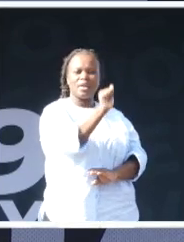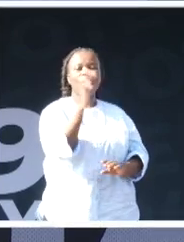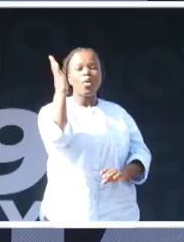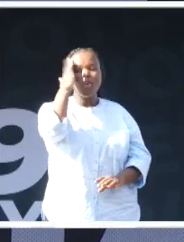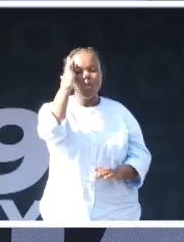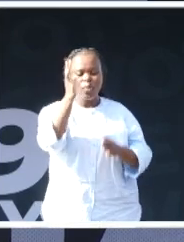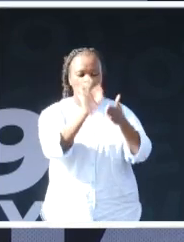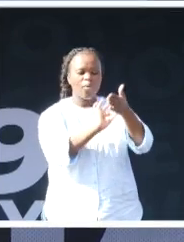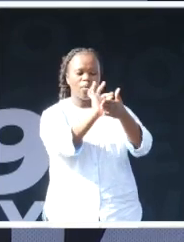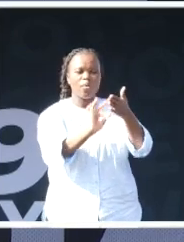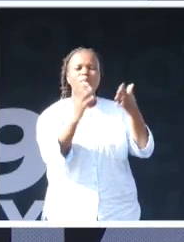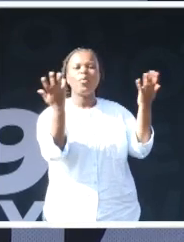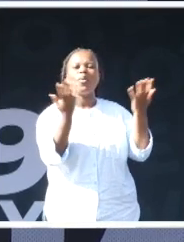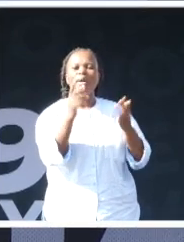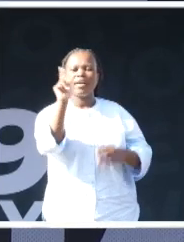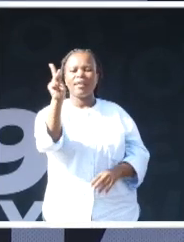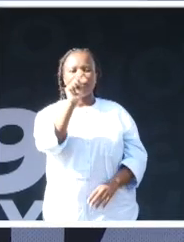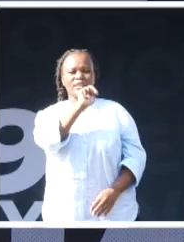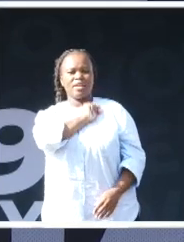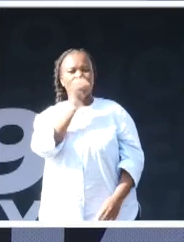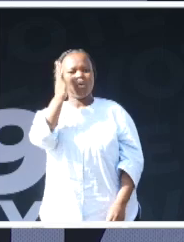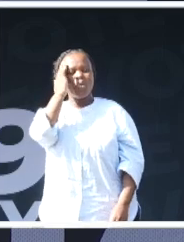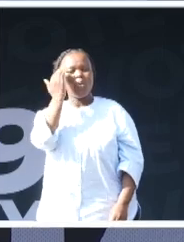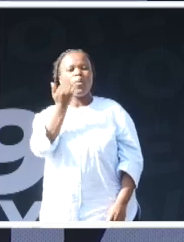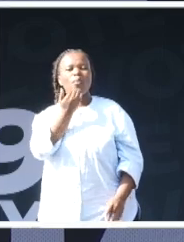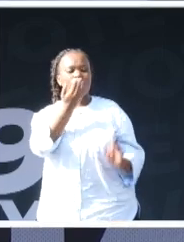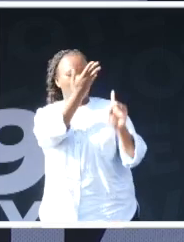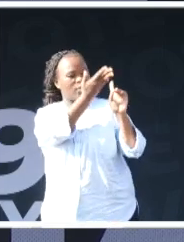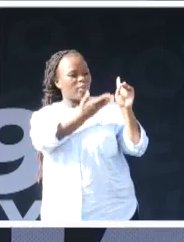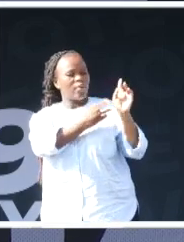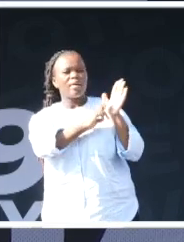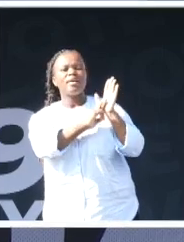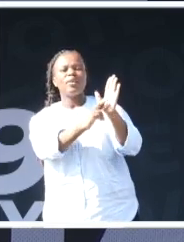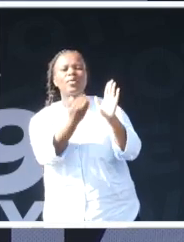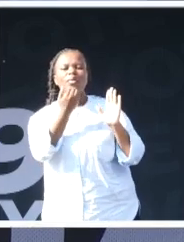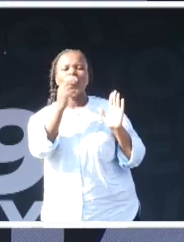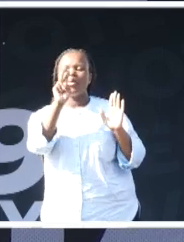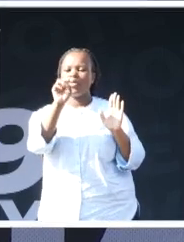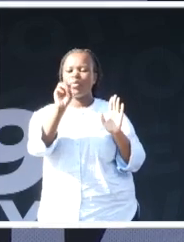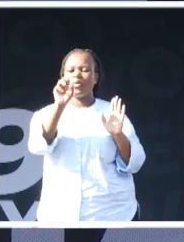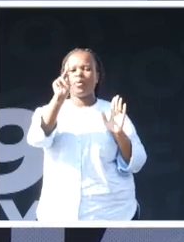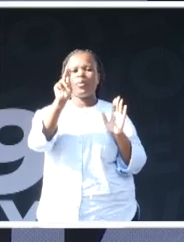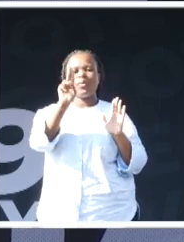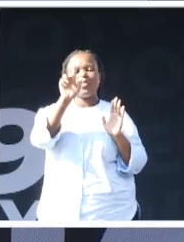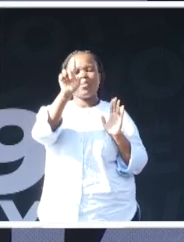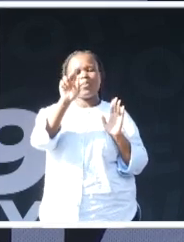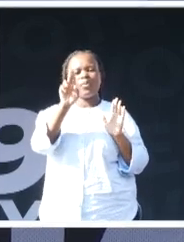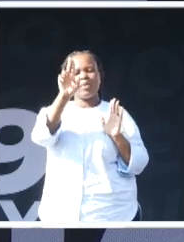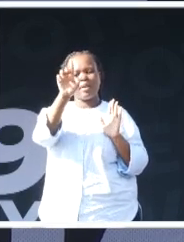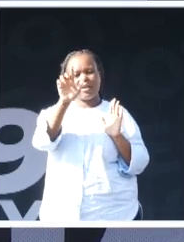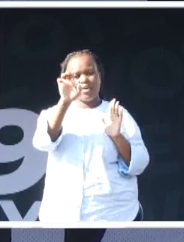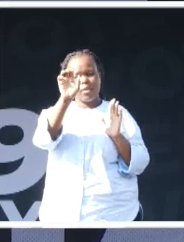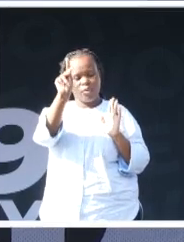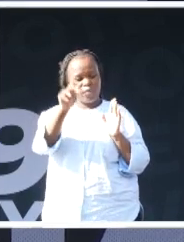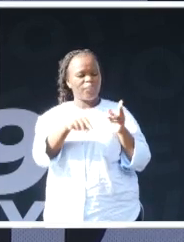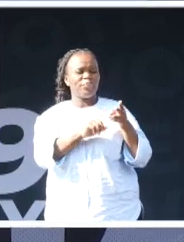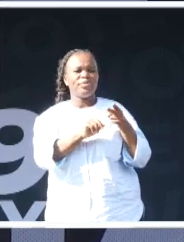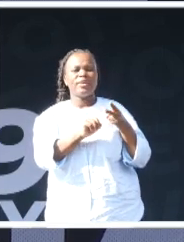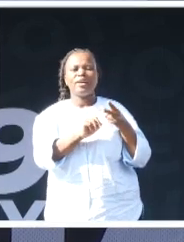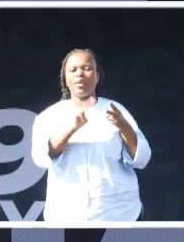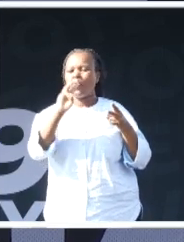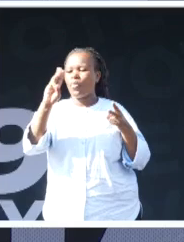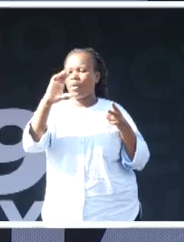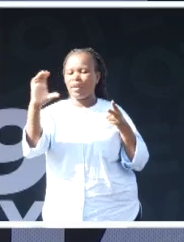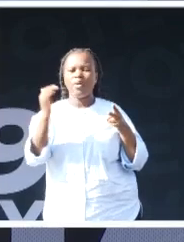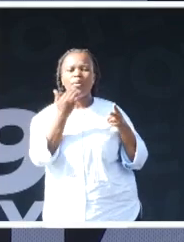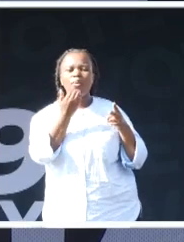they are voting for Nonkululeko. When they vote in the Western Cape, they know they are voting for Atkolile.